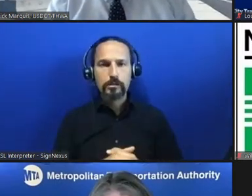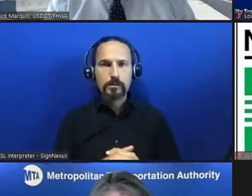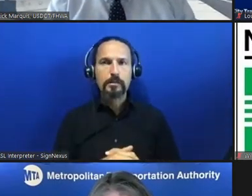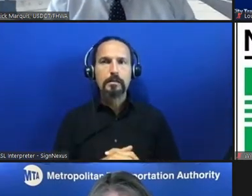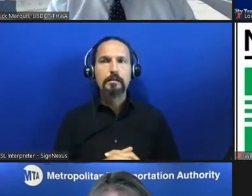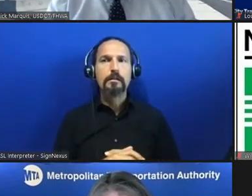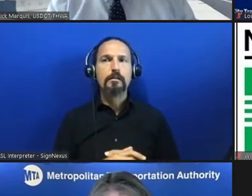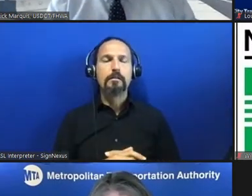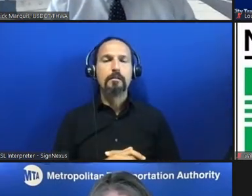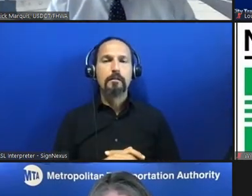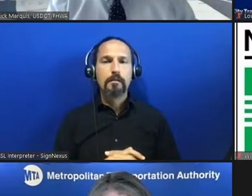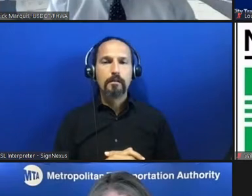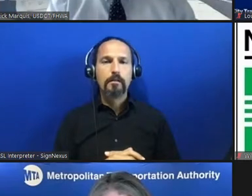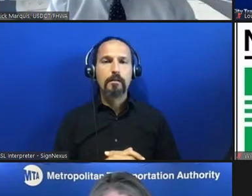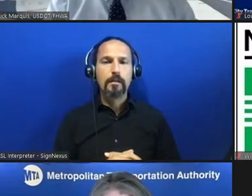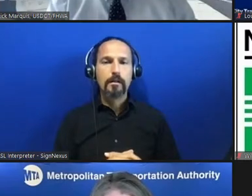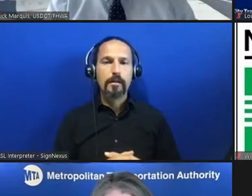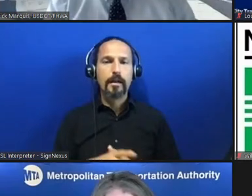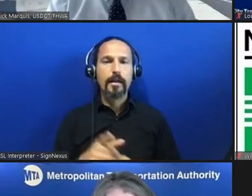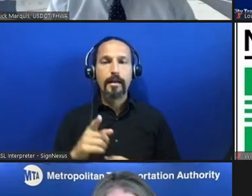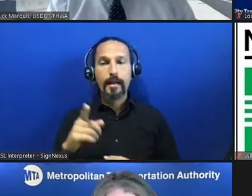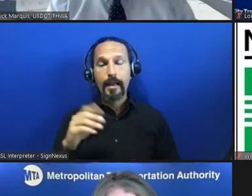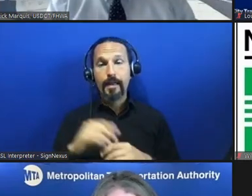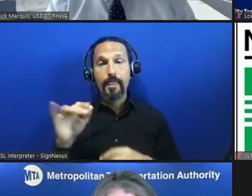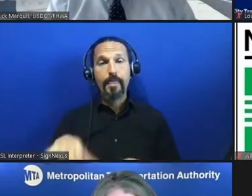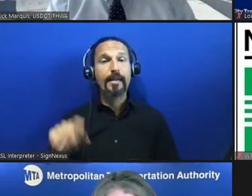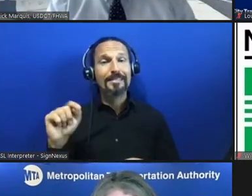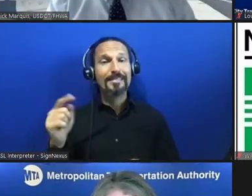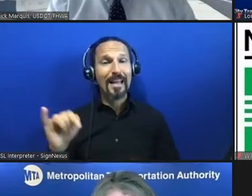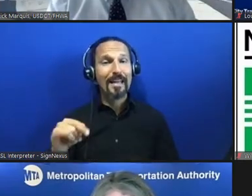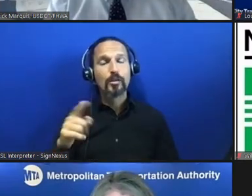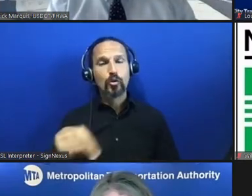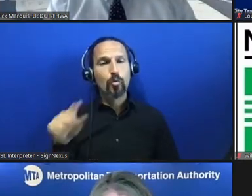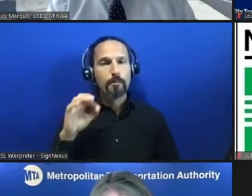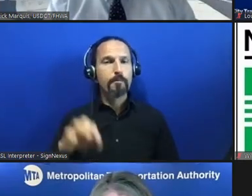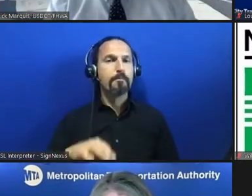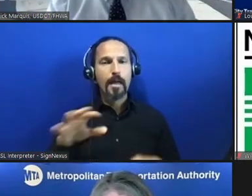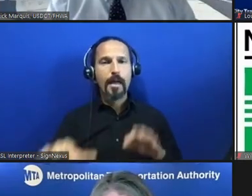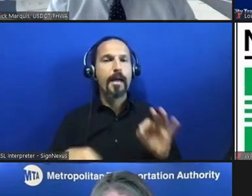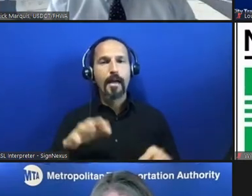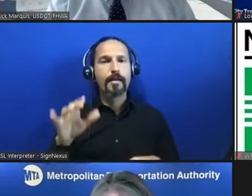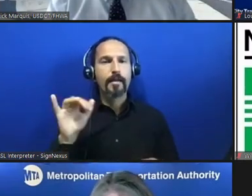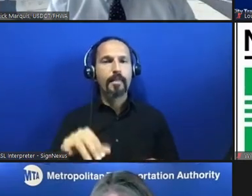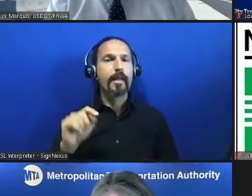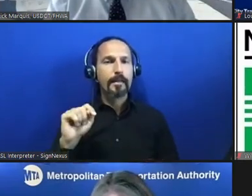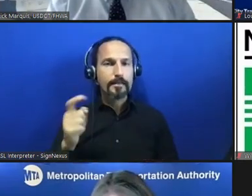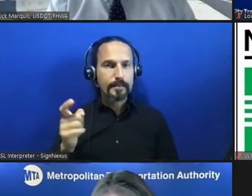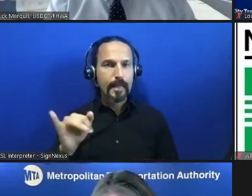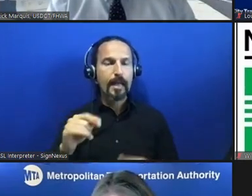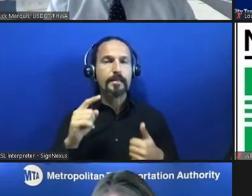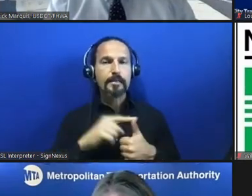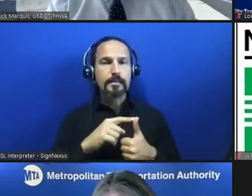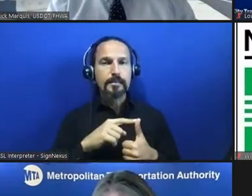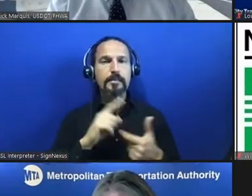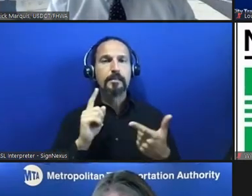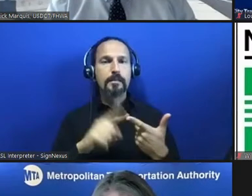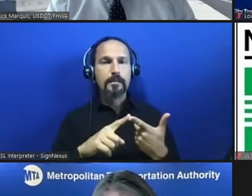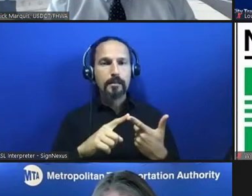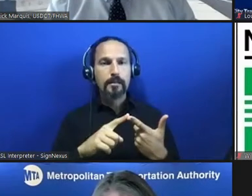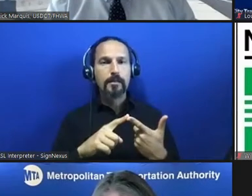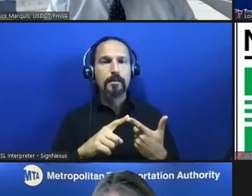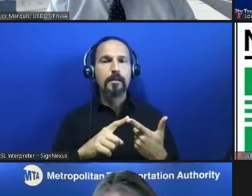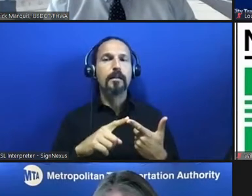not alone when you're in a taxi cab you're going to pay for the taxi cab as well as